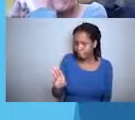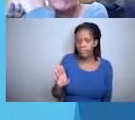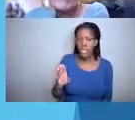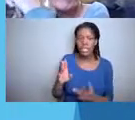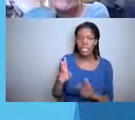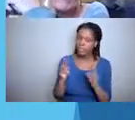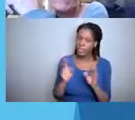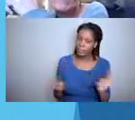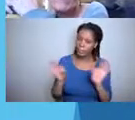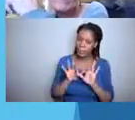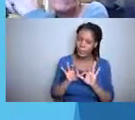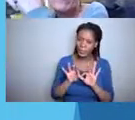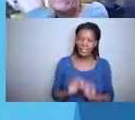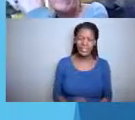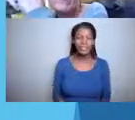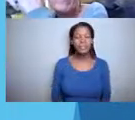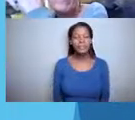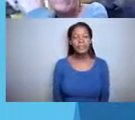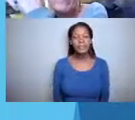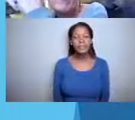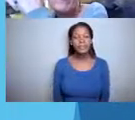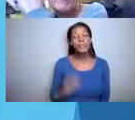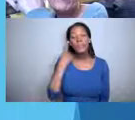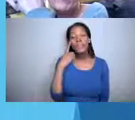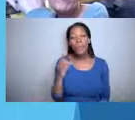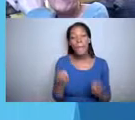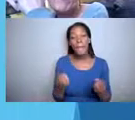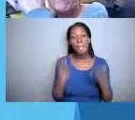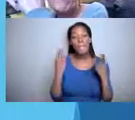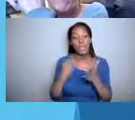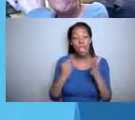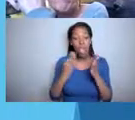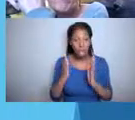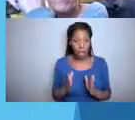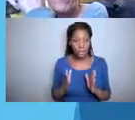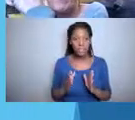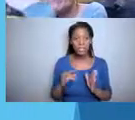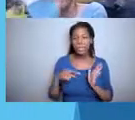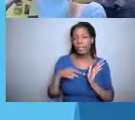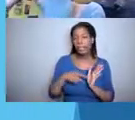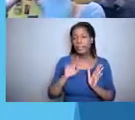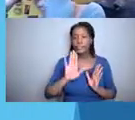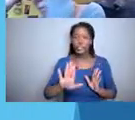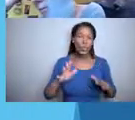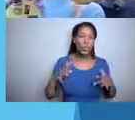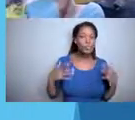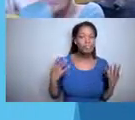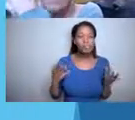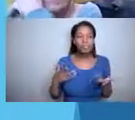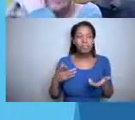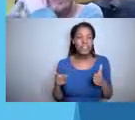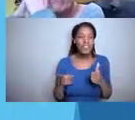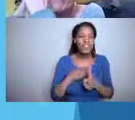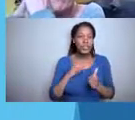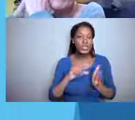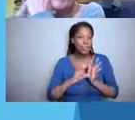say for many artists like this is your this is your like first impression that you're making with the panel so think of